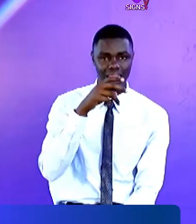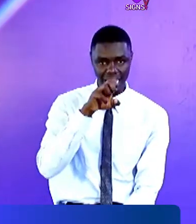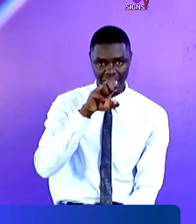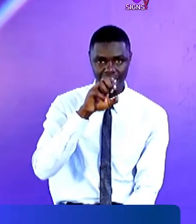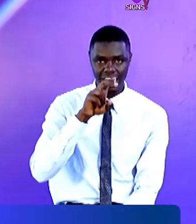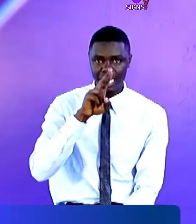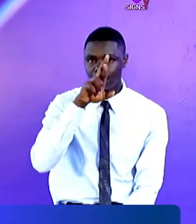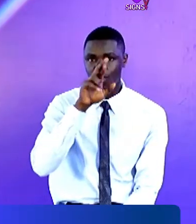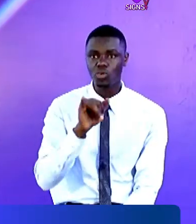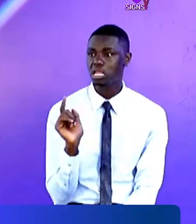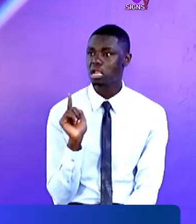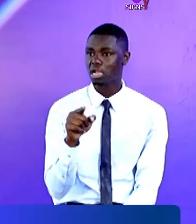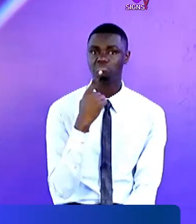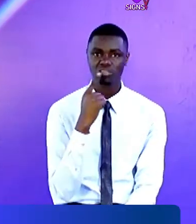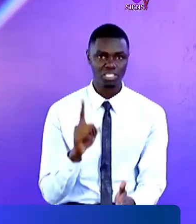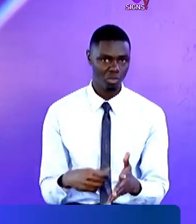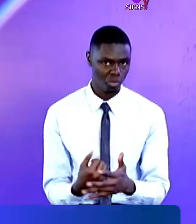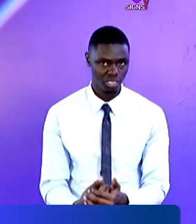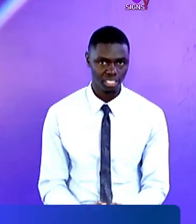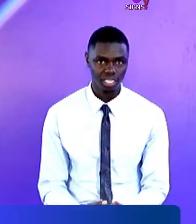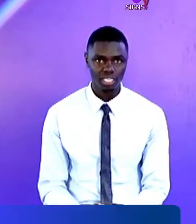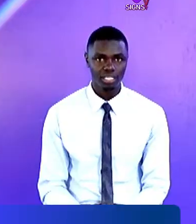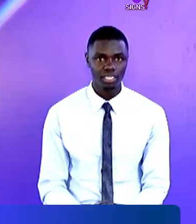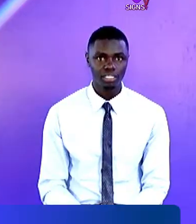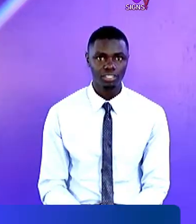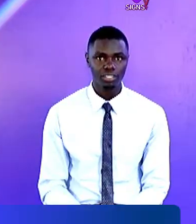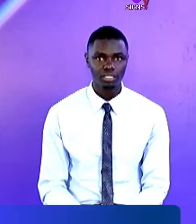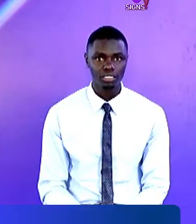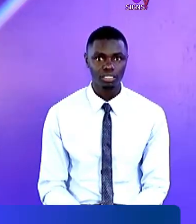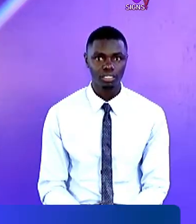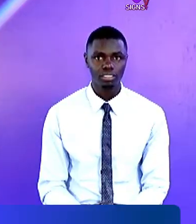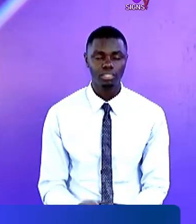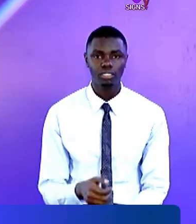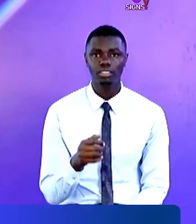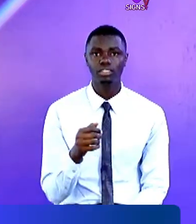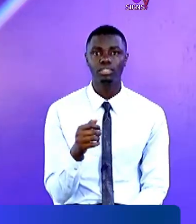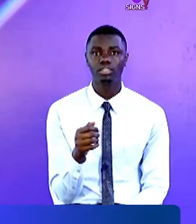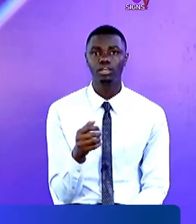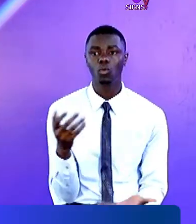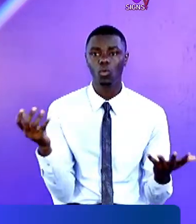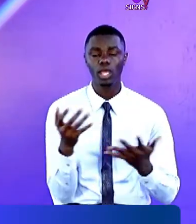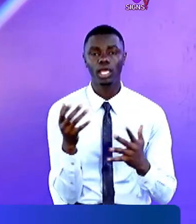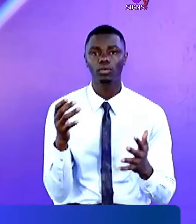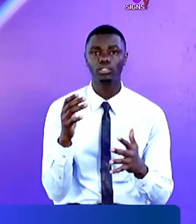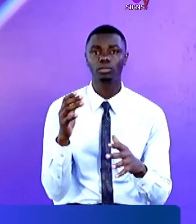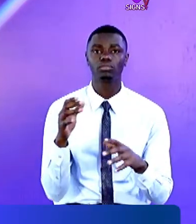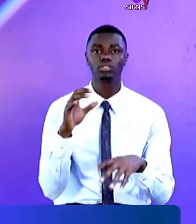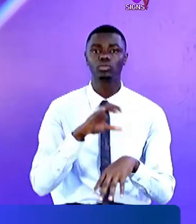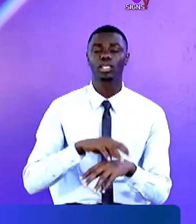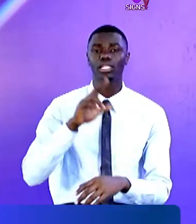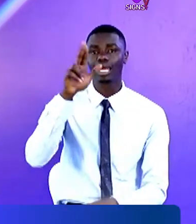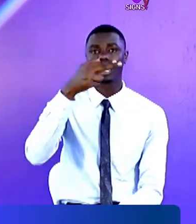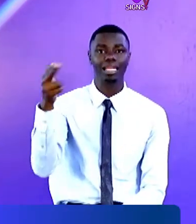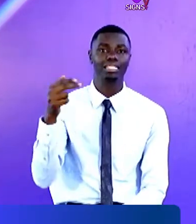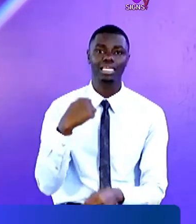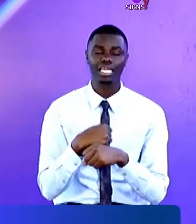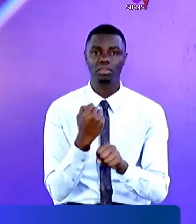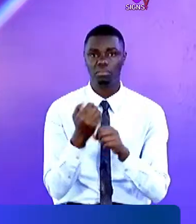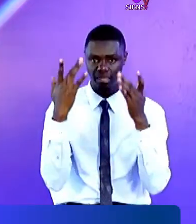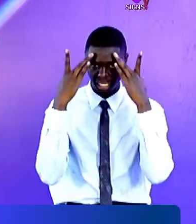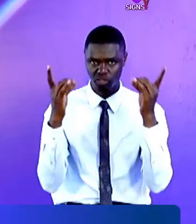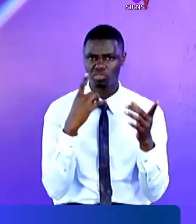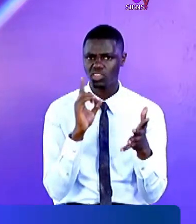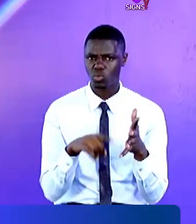this, comes and says that, that day was supposed to get a hearing, we're supposed to get highlighting and hearing so that you can make the decision. Then he says